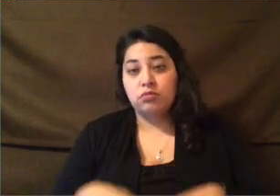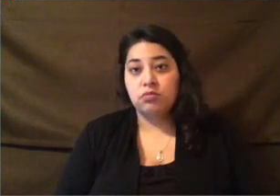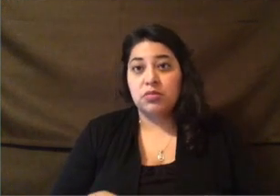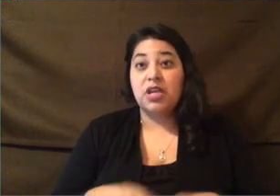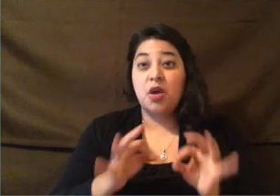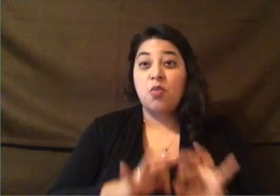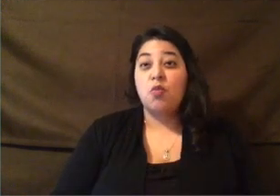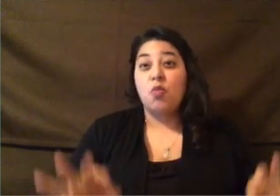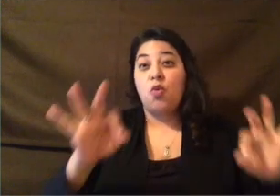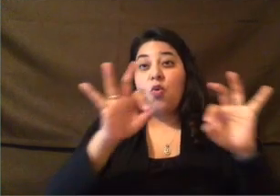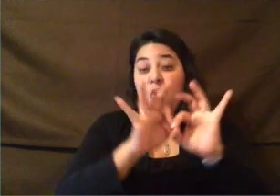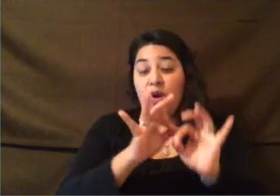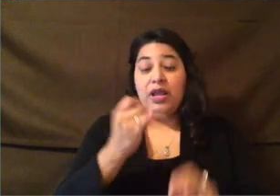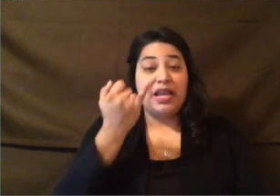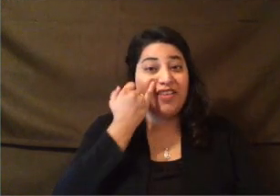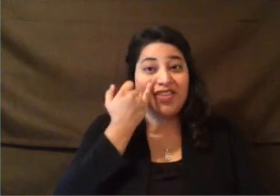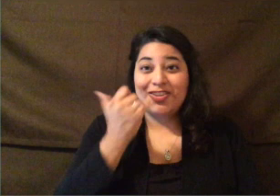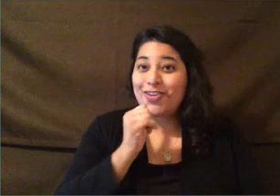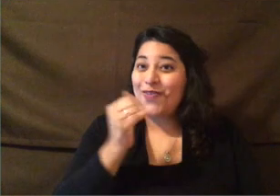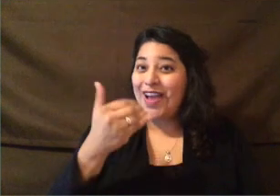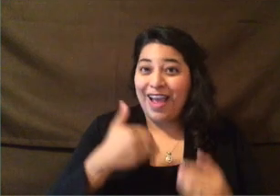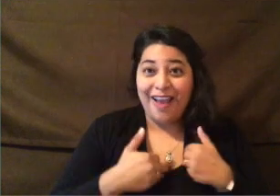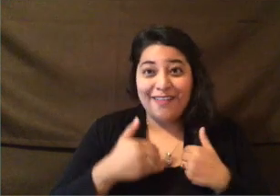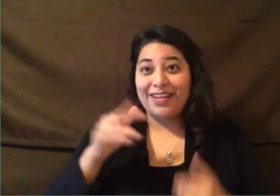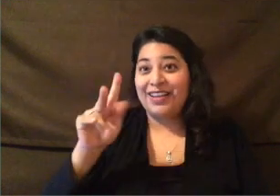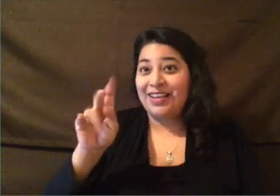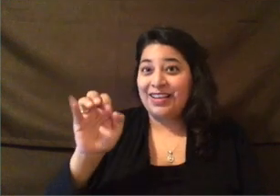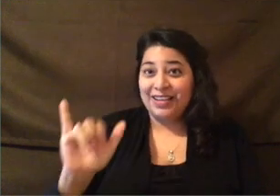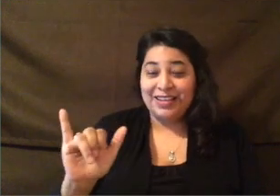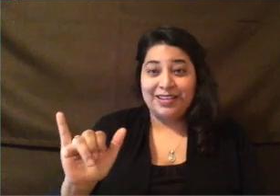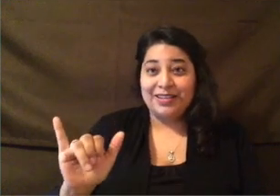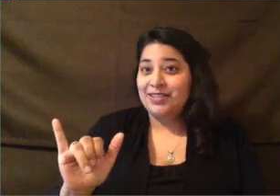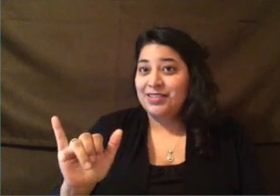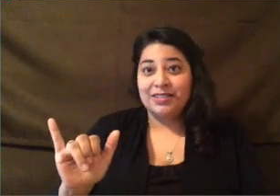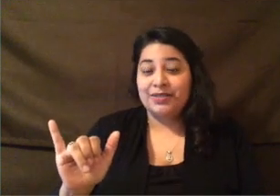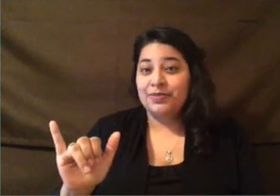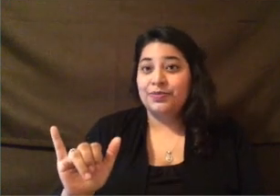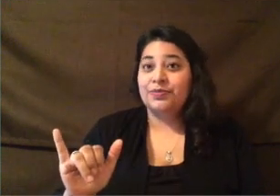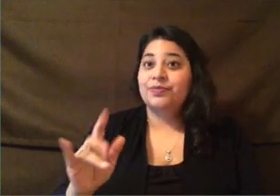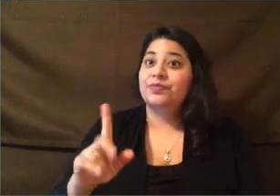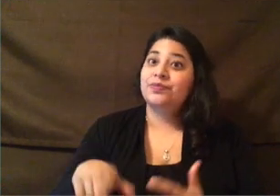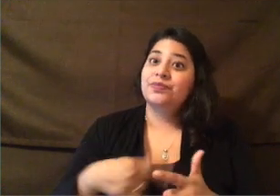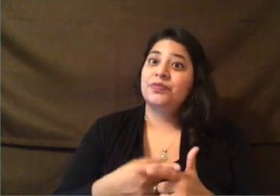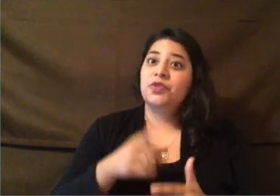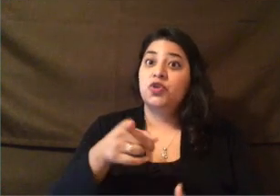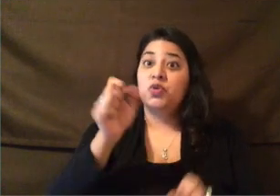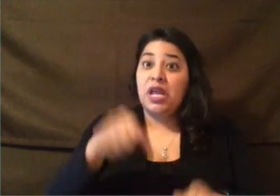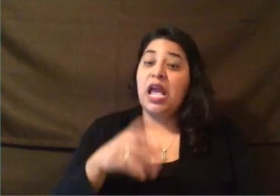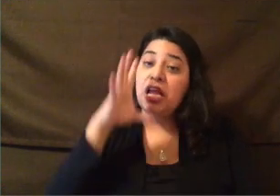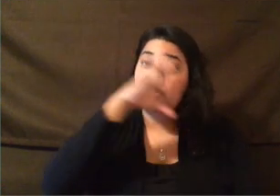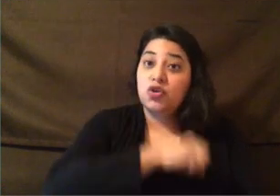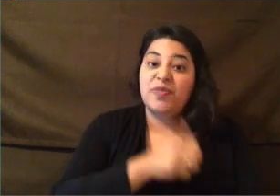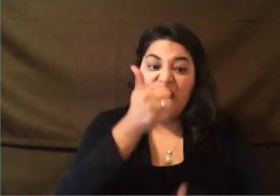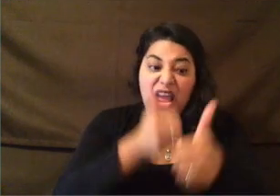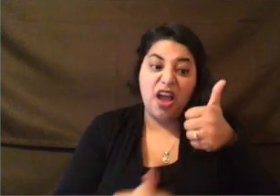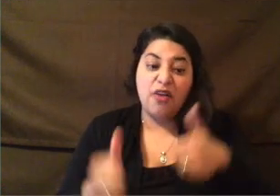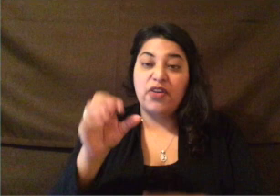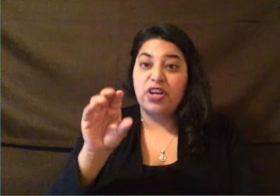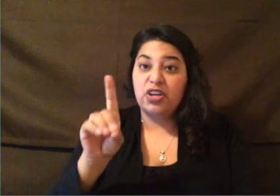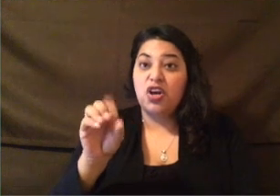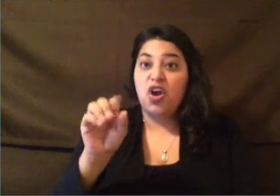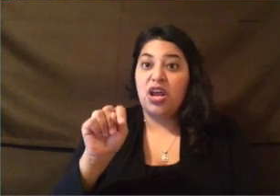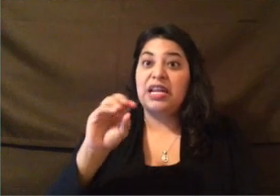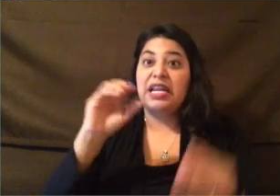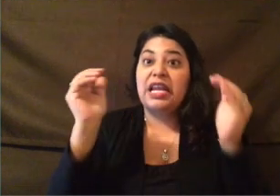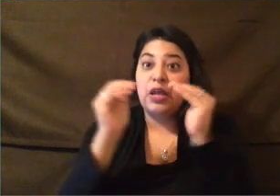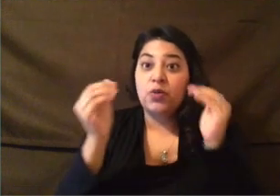the summer. Now, it's important to know on dot plots, if you don't have a key, if there's no key on the dot plot, then you're safe